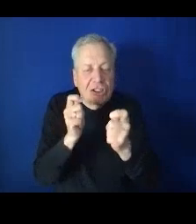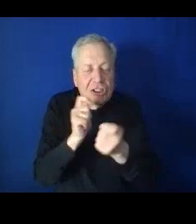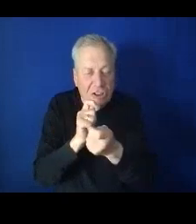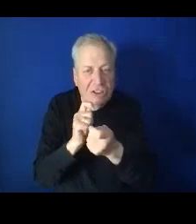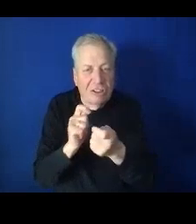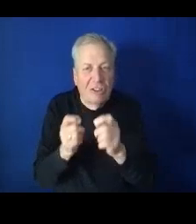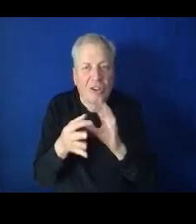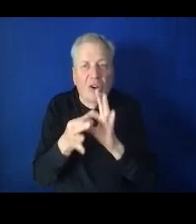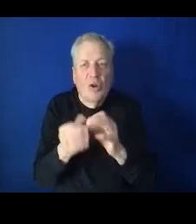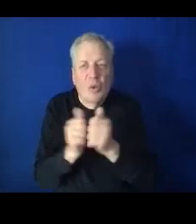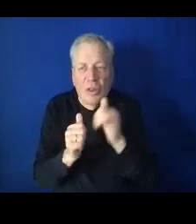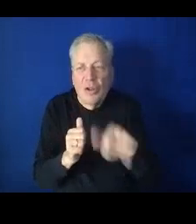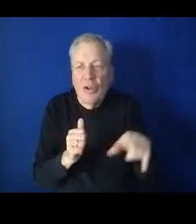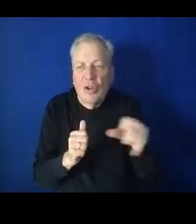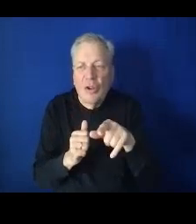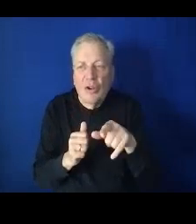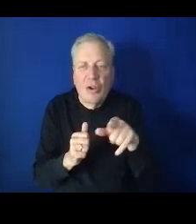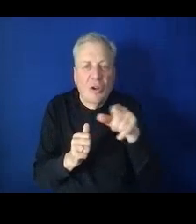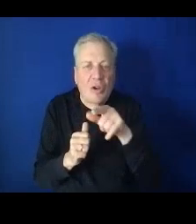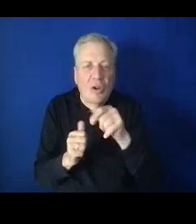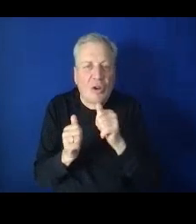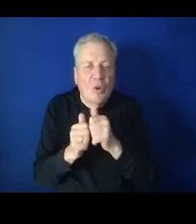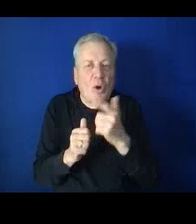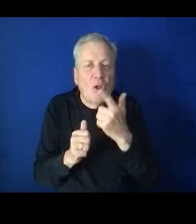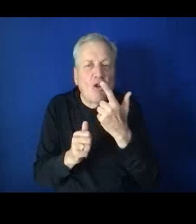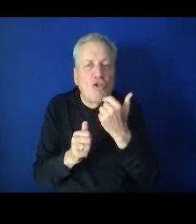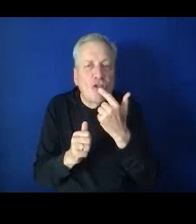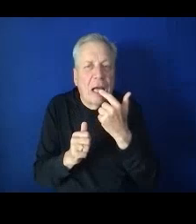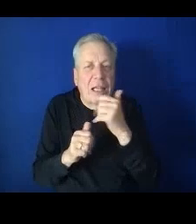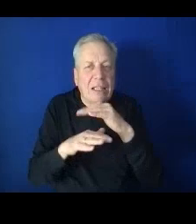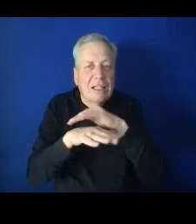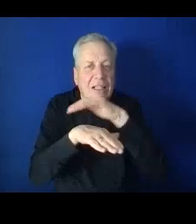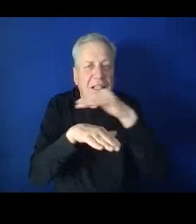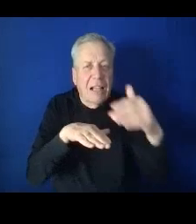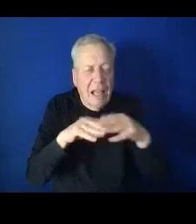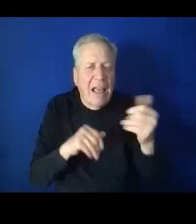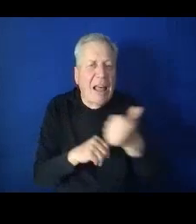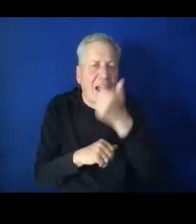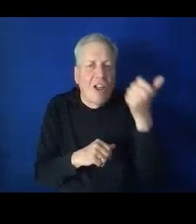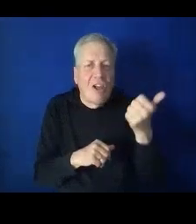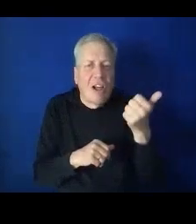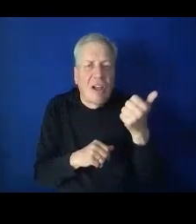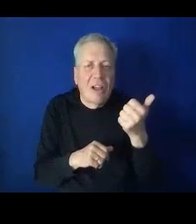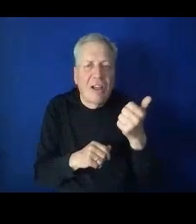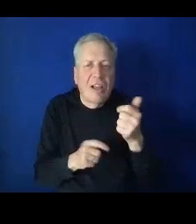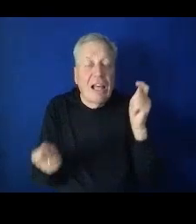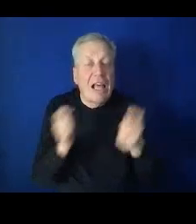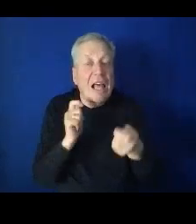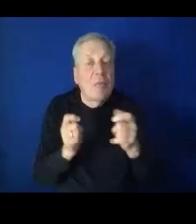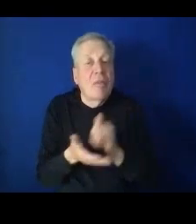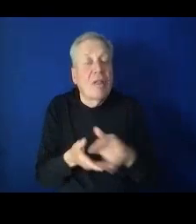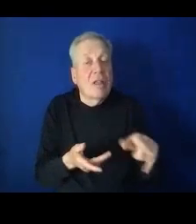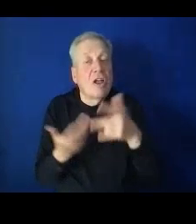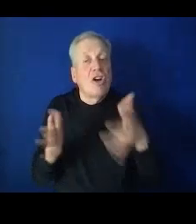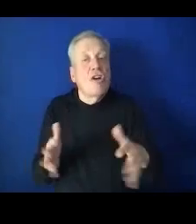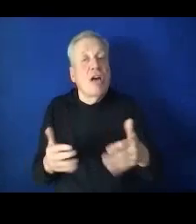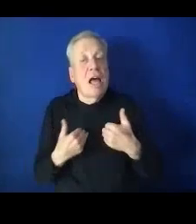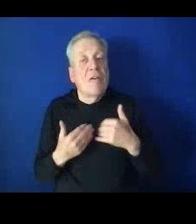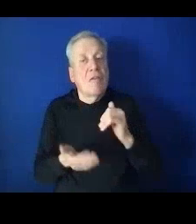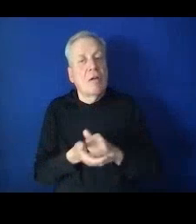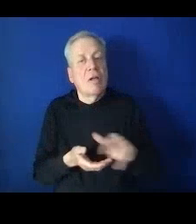these webcams. And then another adaptation they have is that